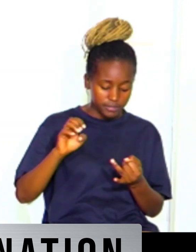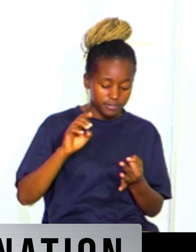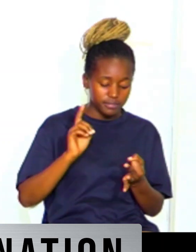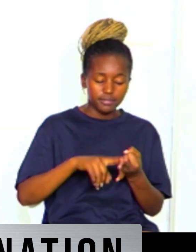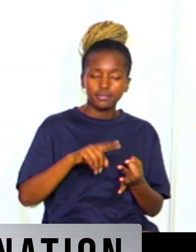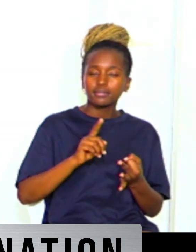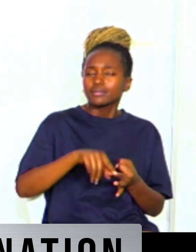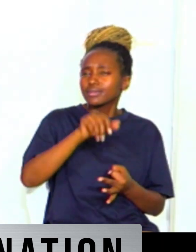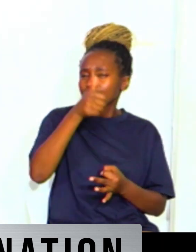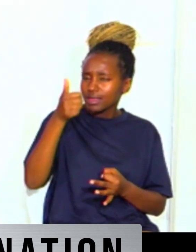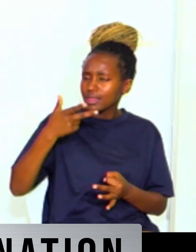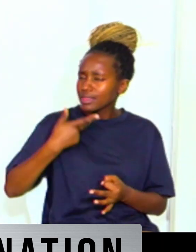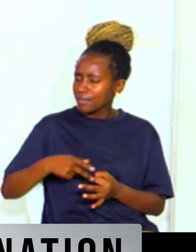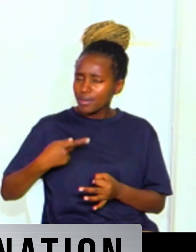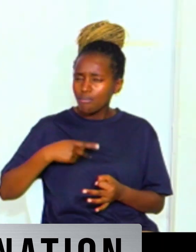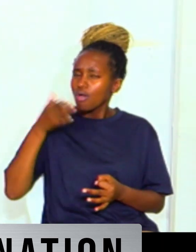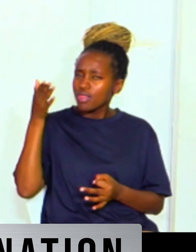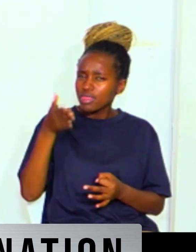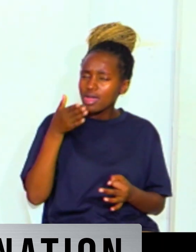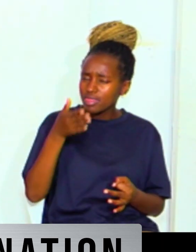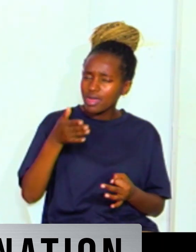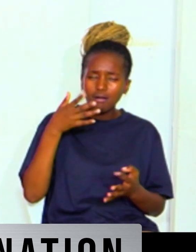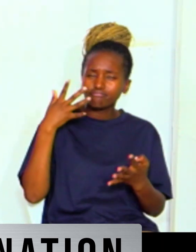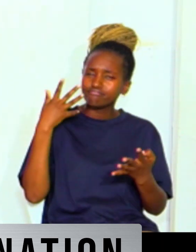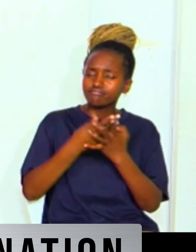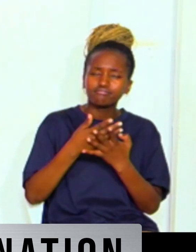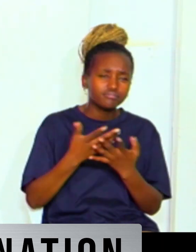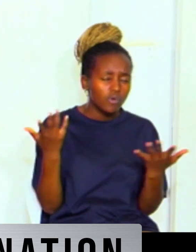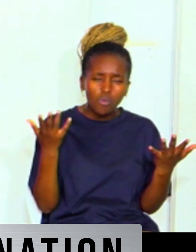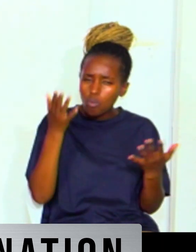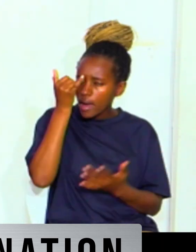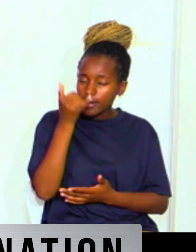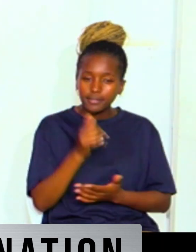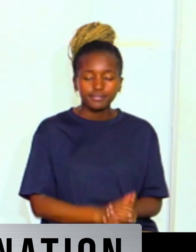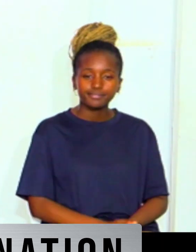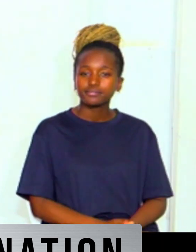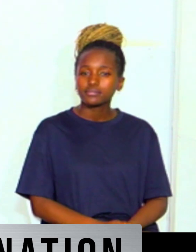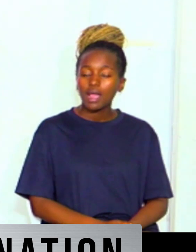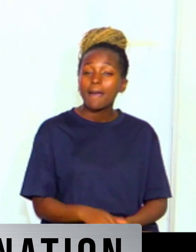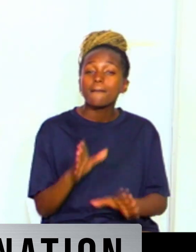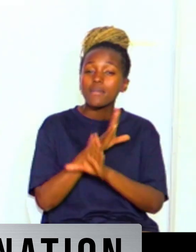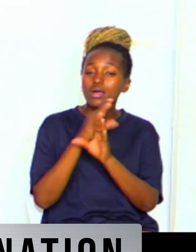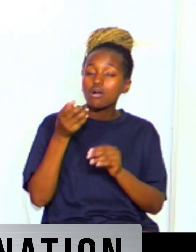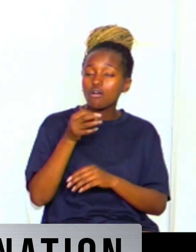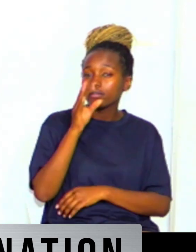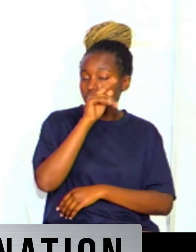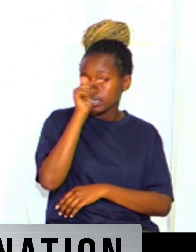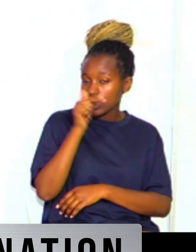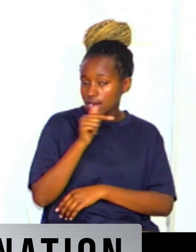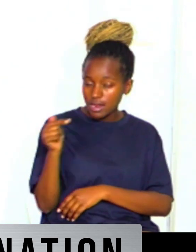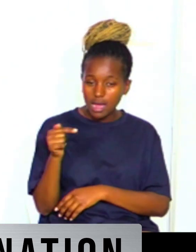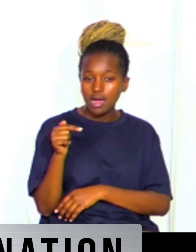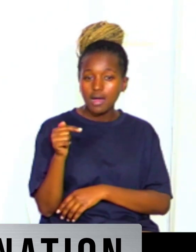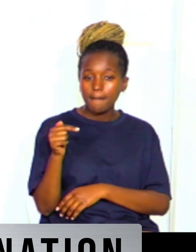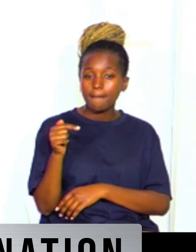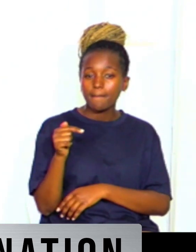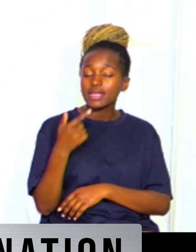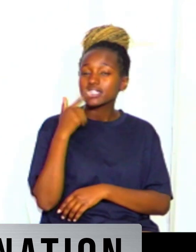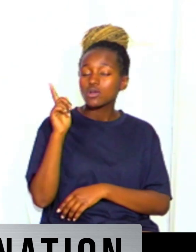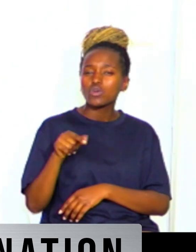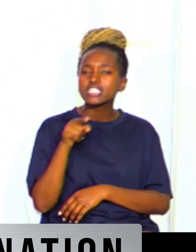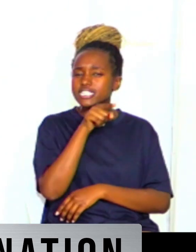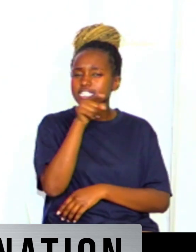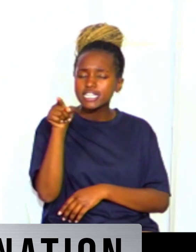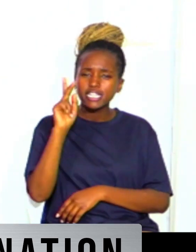is still arrested. Yeah. As we are talking. Yeah, watovu wa nidhamu. Yeah, Suluhu Hassan, the president of Tanzania, akawaita watovu wa nidhamu.